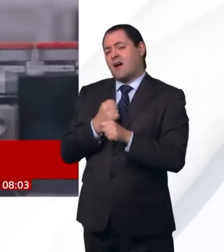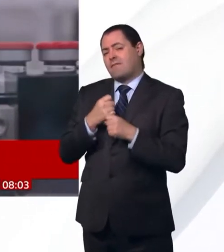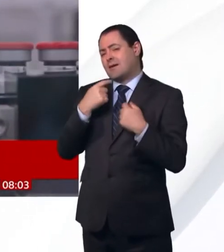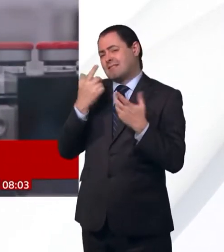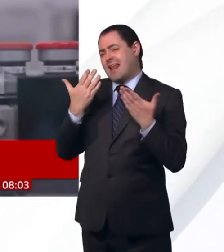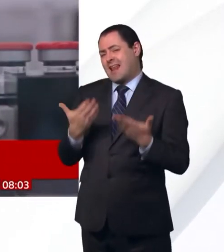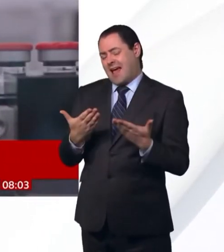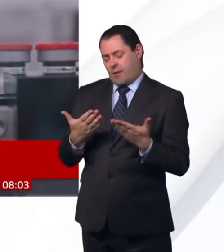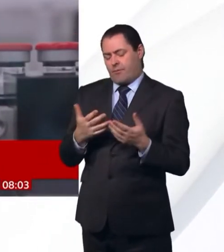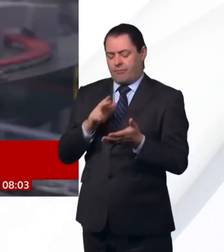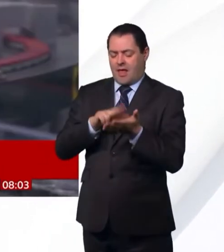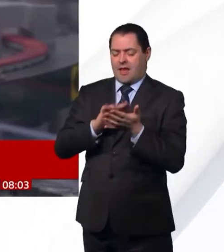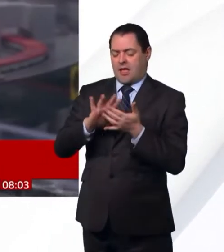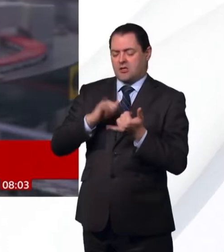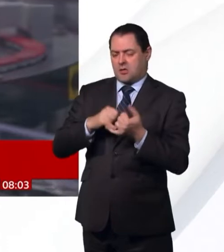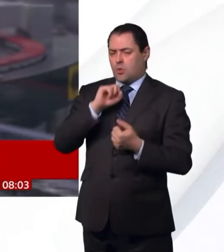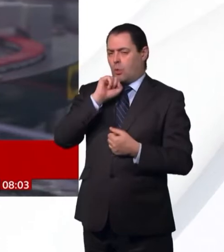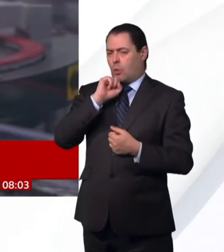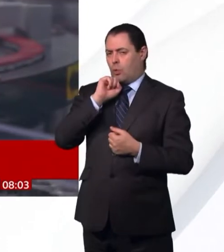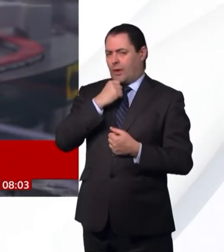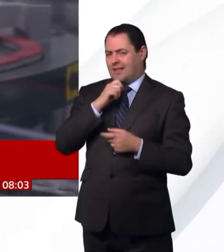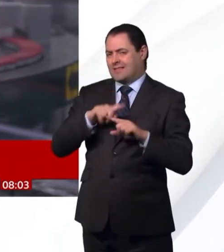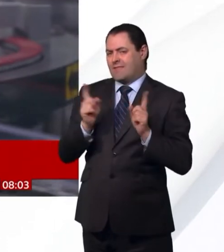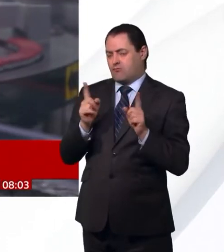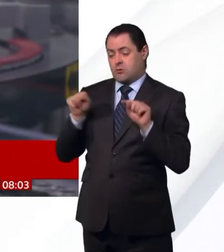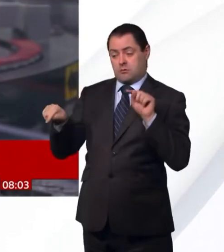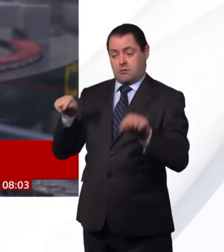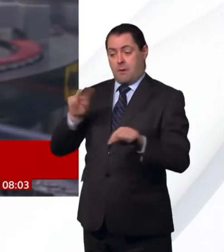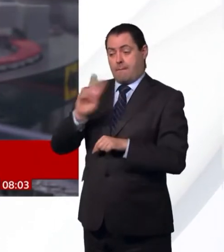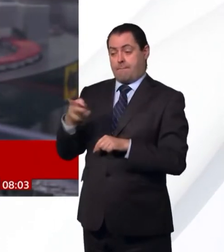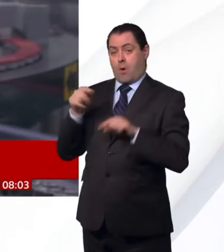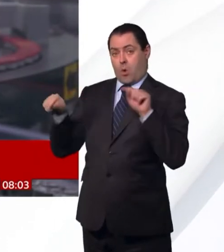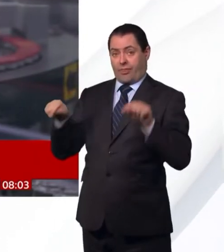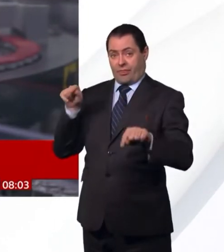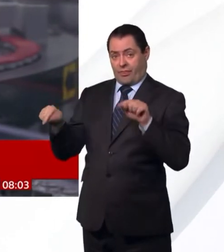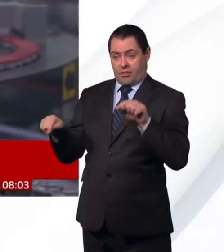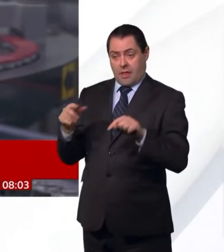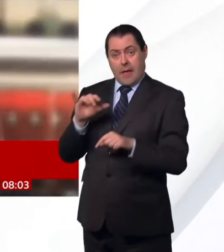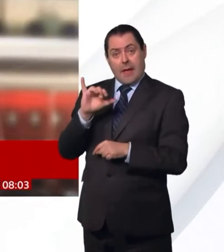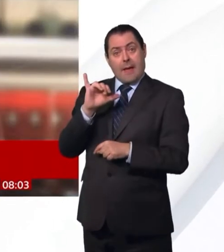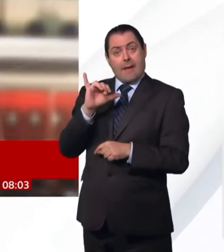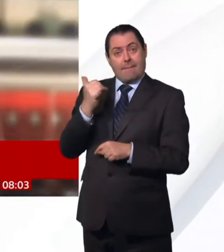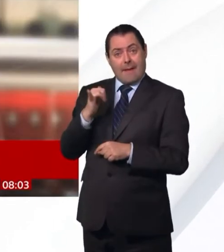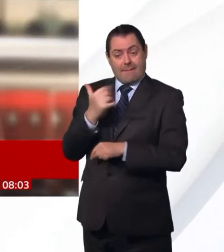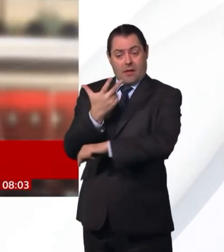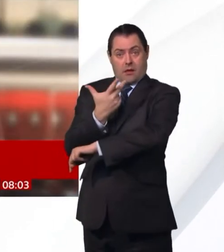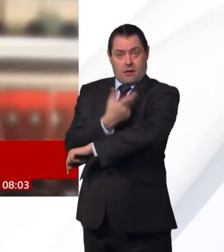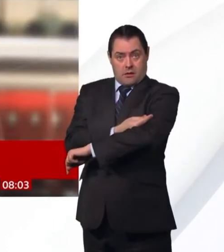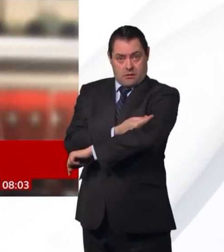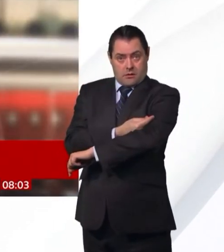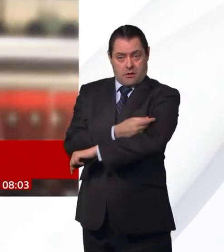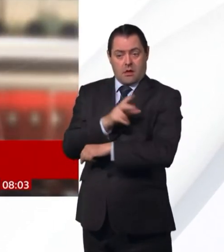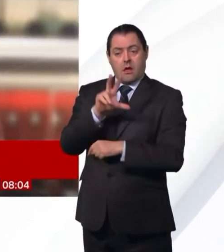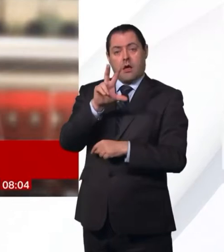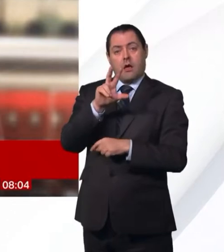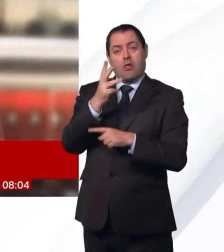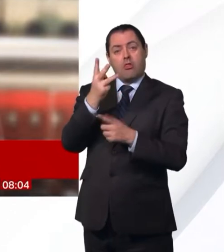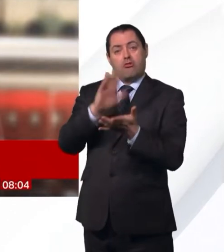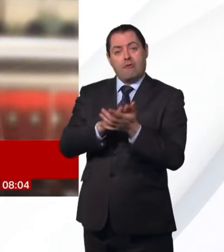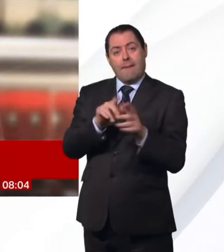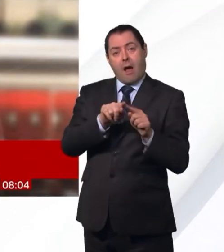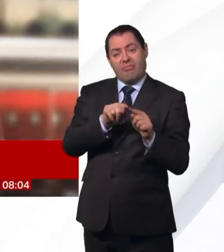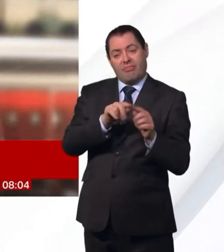that the NHS will provide both these vaccines with up to a 12-week interval between